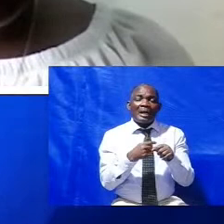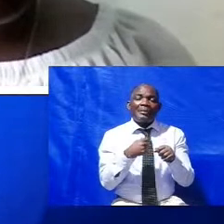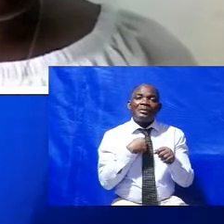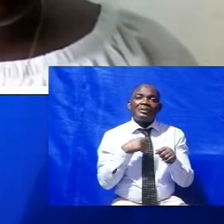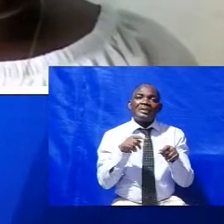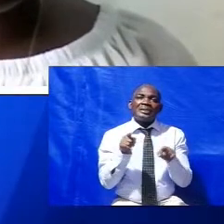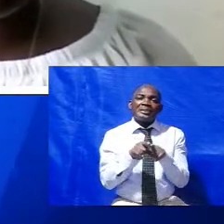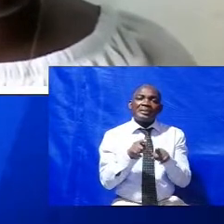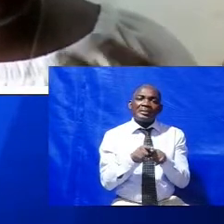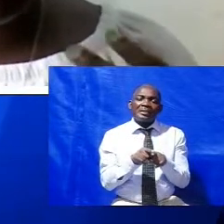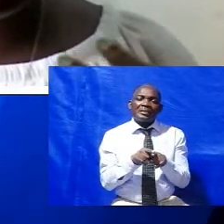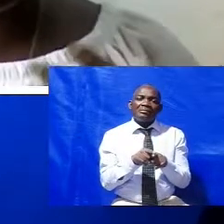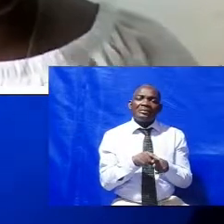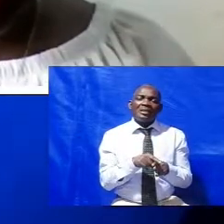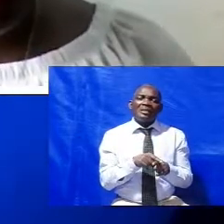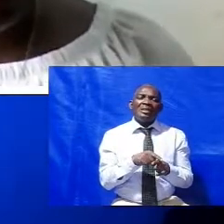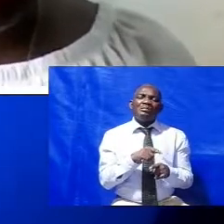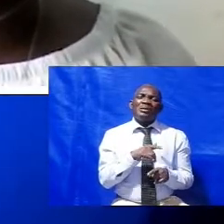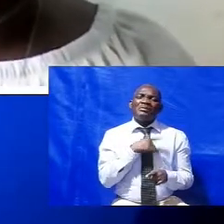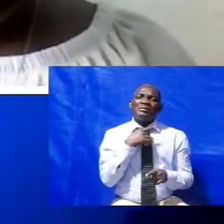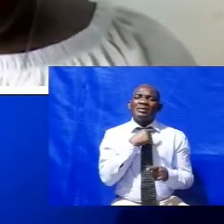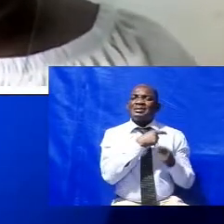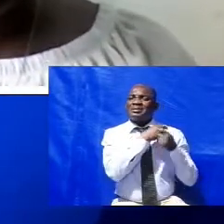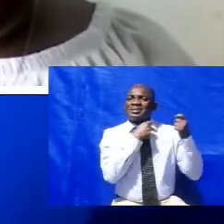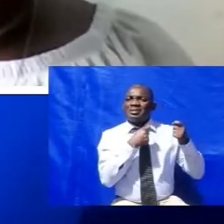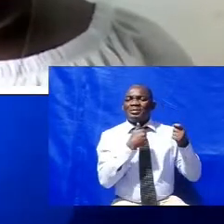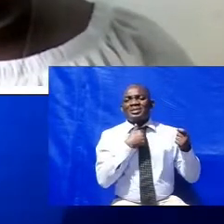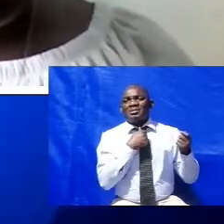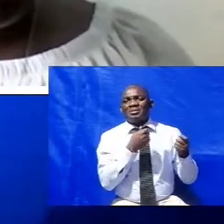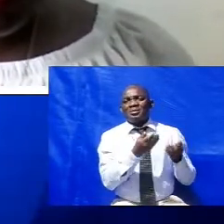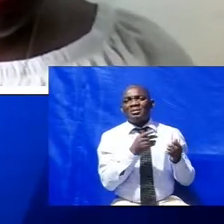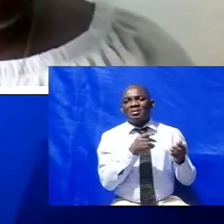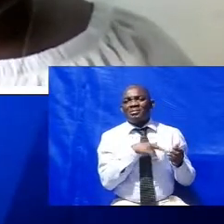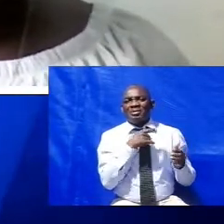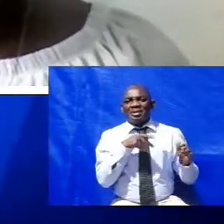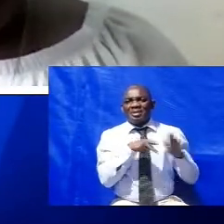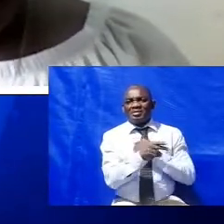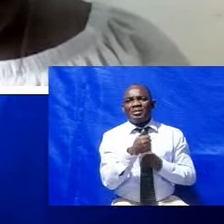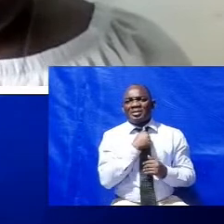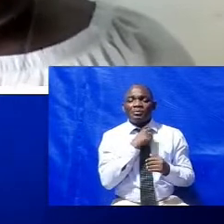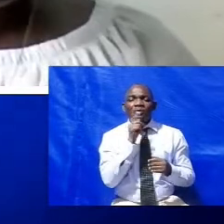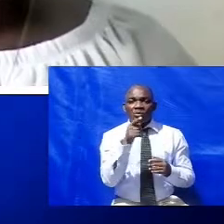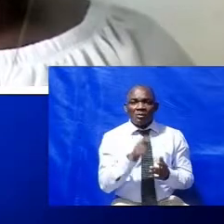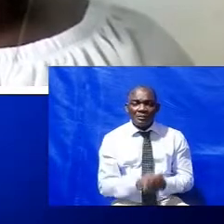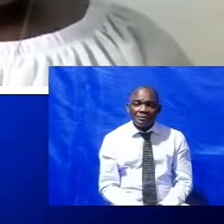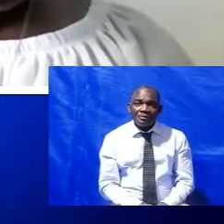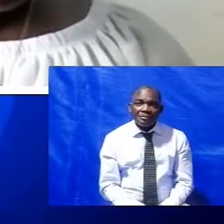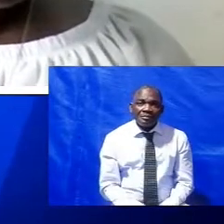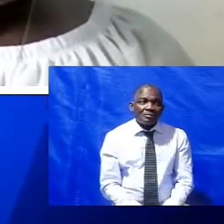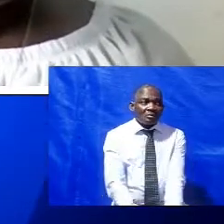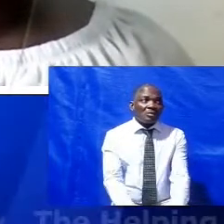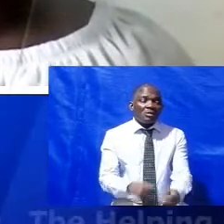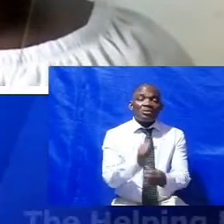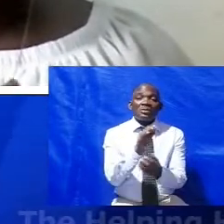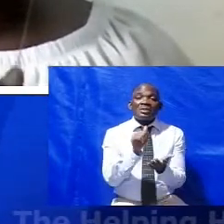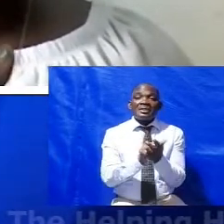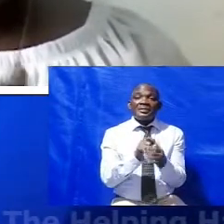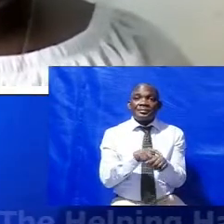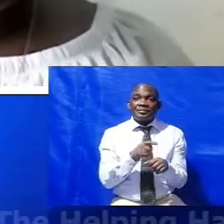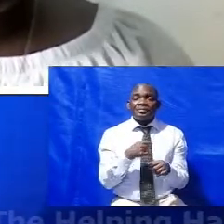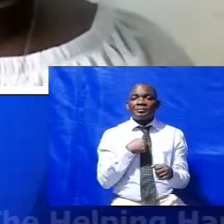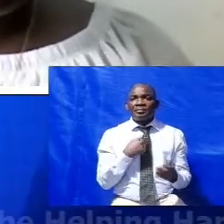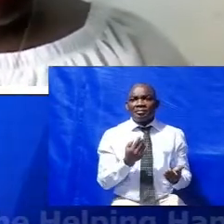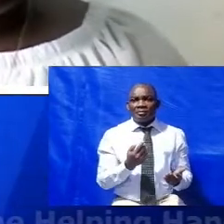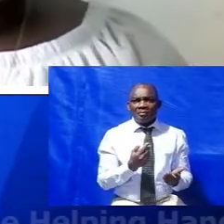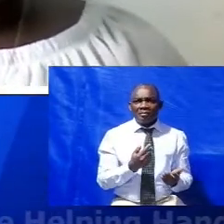are moments that I also felt suicidal, and I tried committing suicide twice. So and